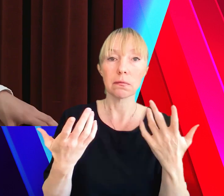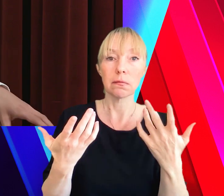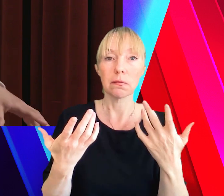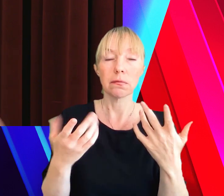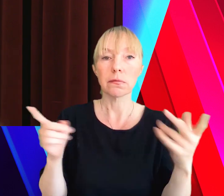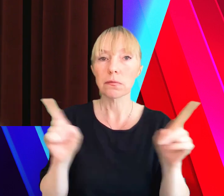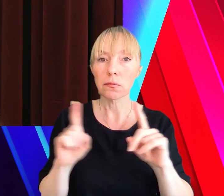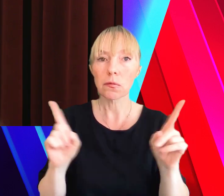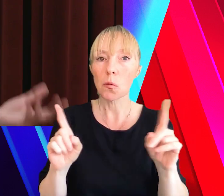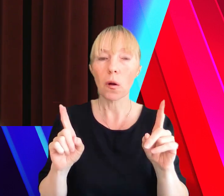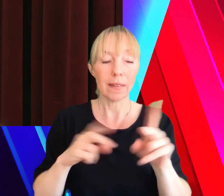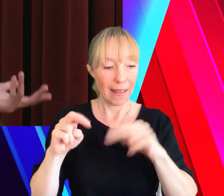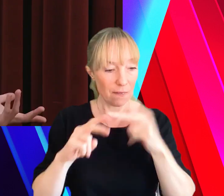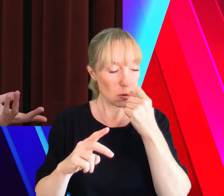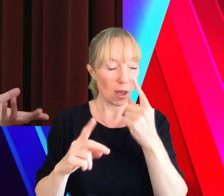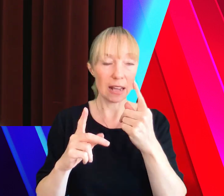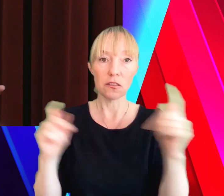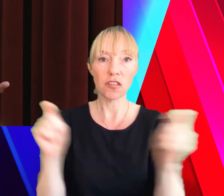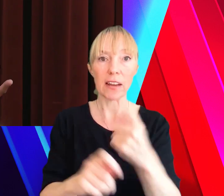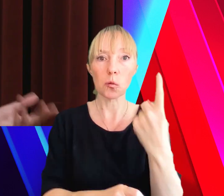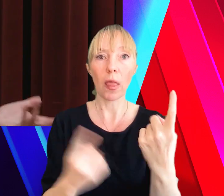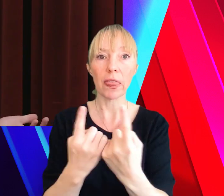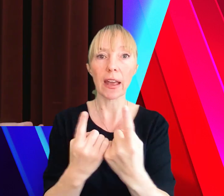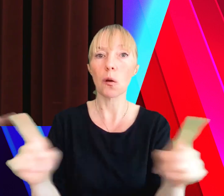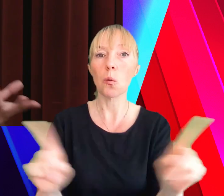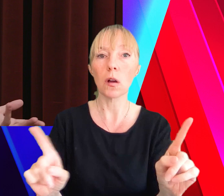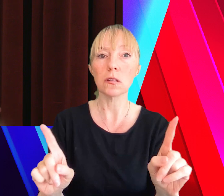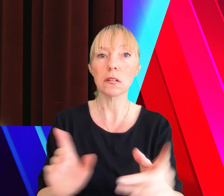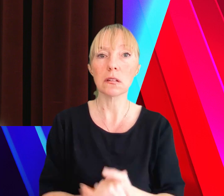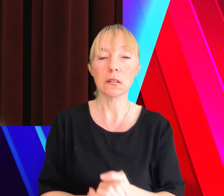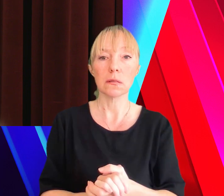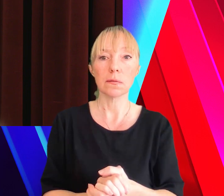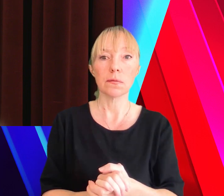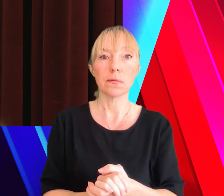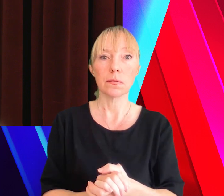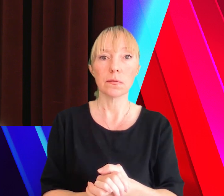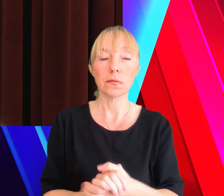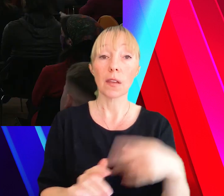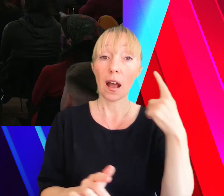its own space? But yeah, like, what if you could change one thing, like what would it be?